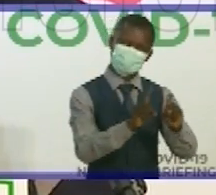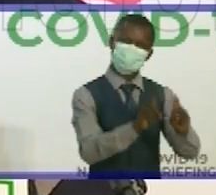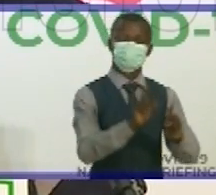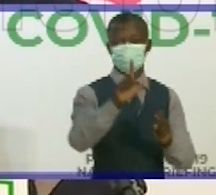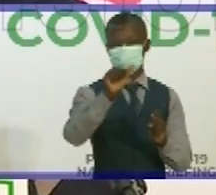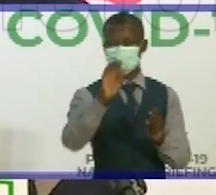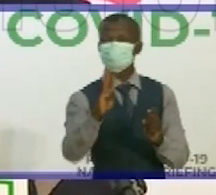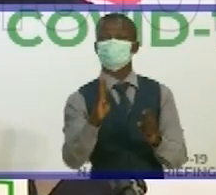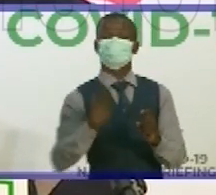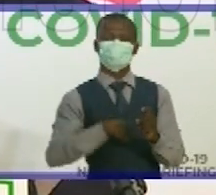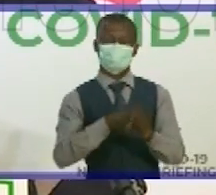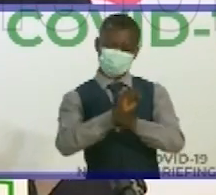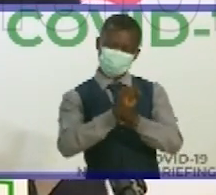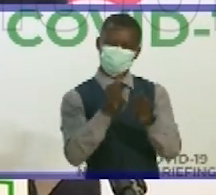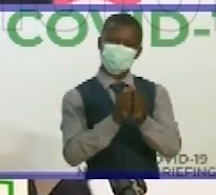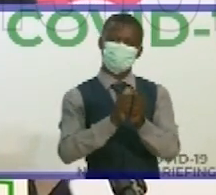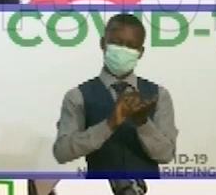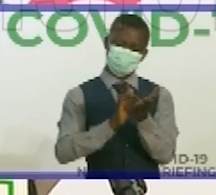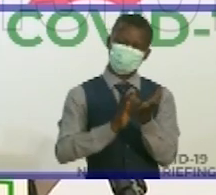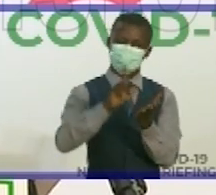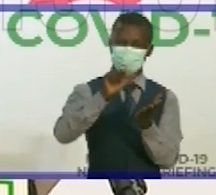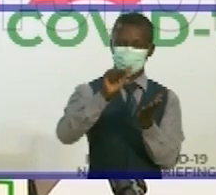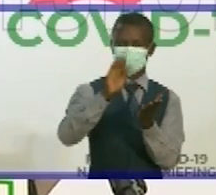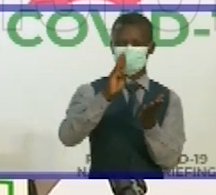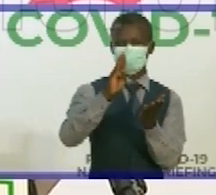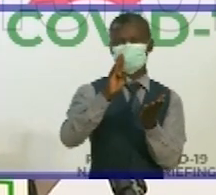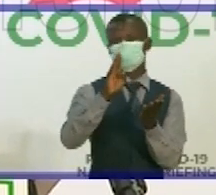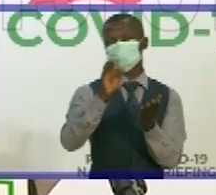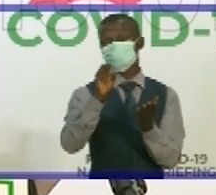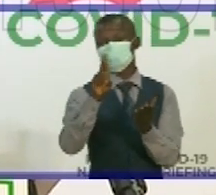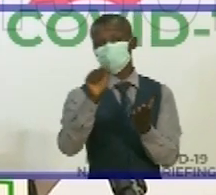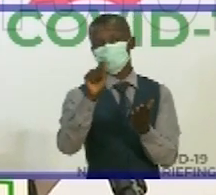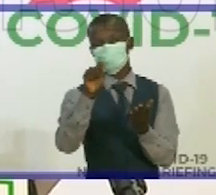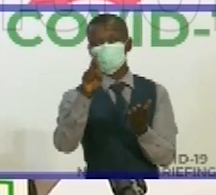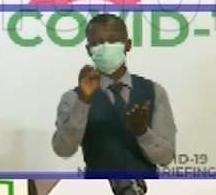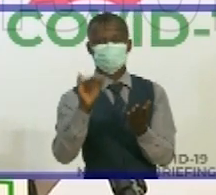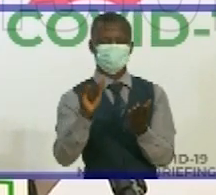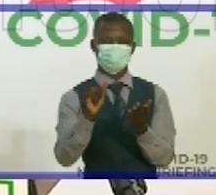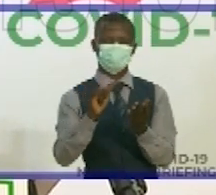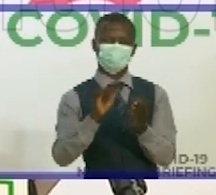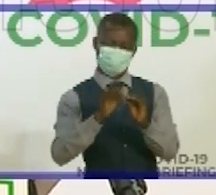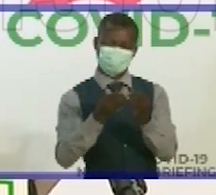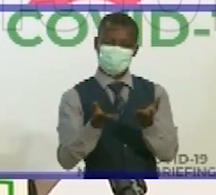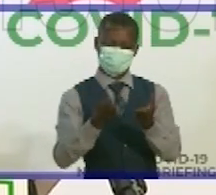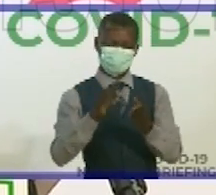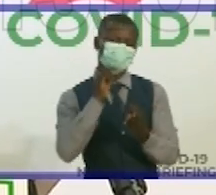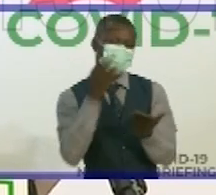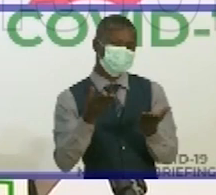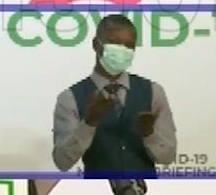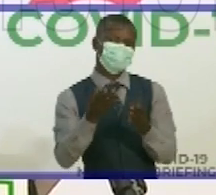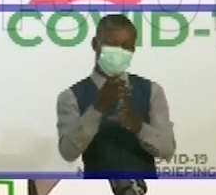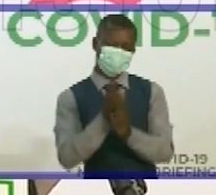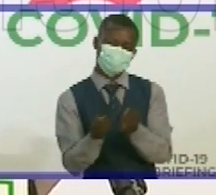Medical Laboratory Science Council of Nigeria to validate a number of kits. There are two that are showing good promise. So that validation process